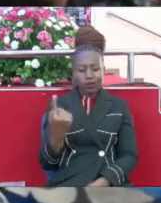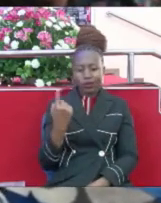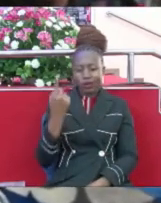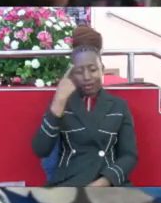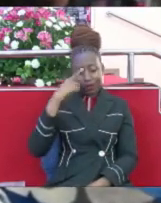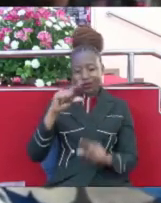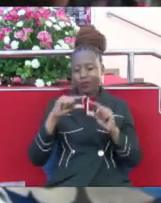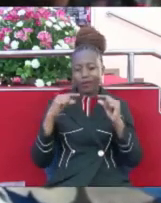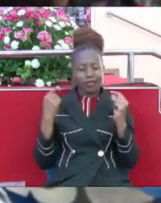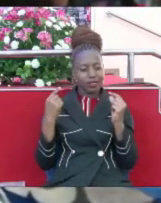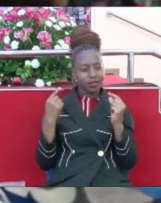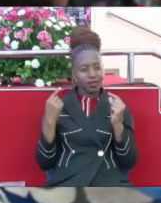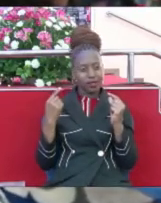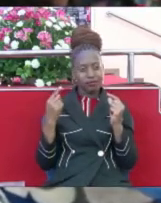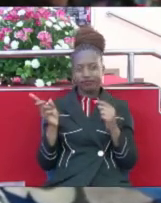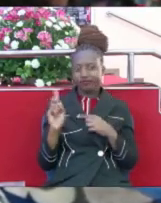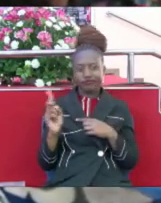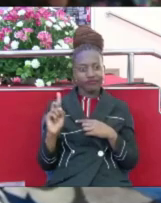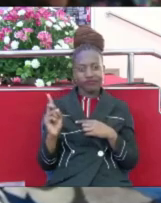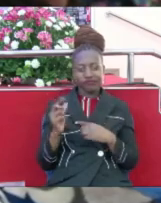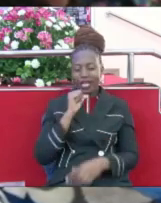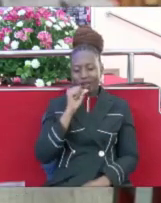church. It is not just left for the church